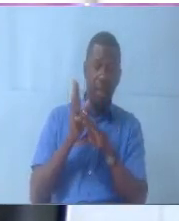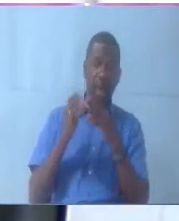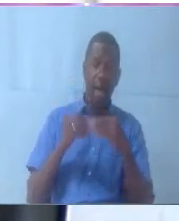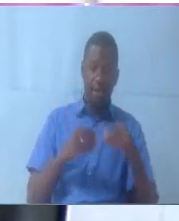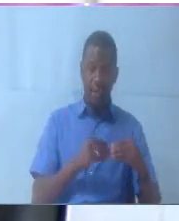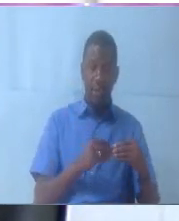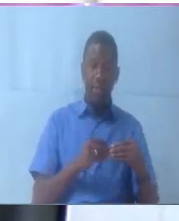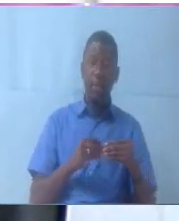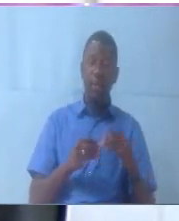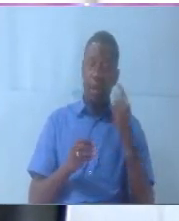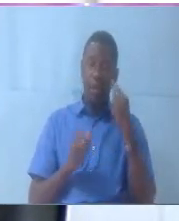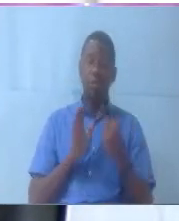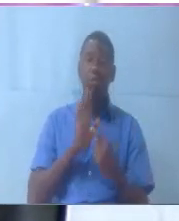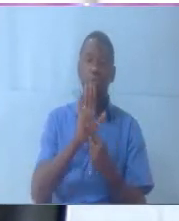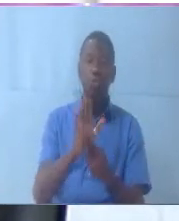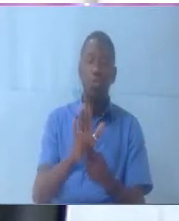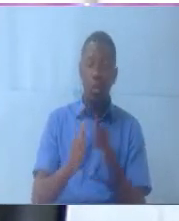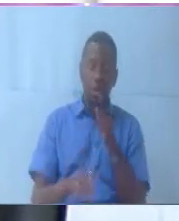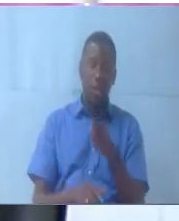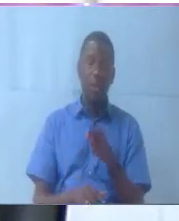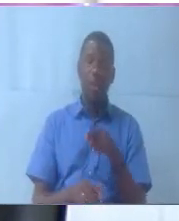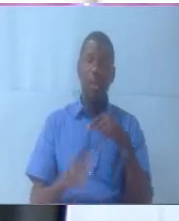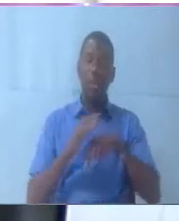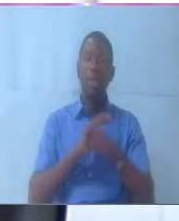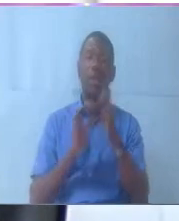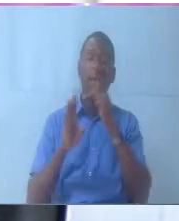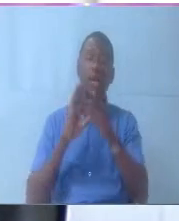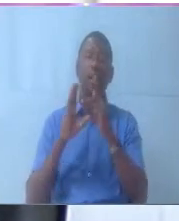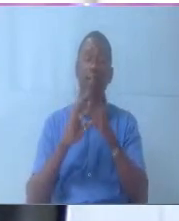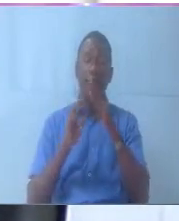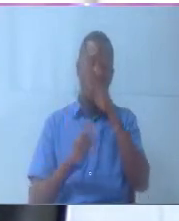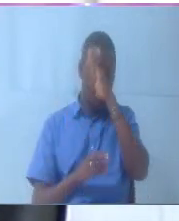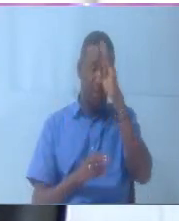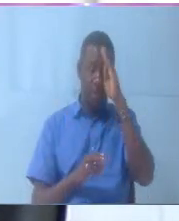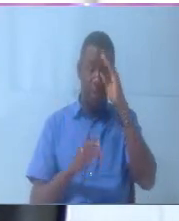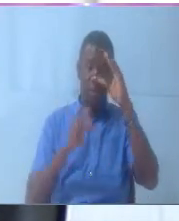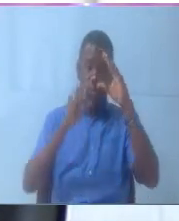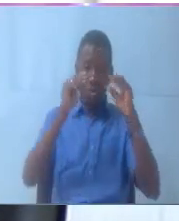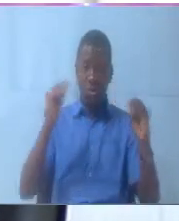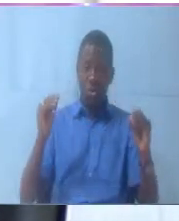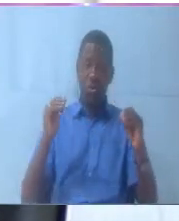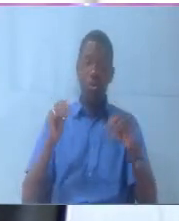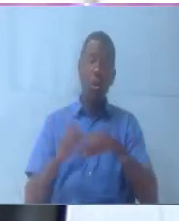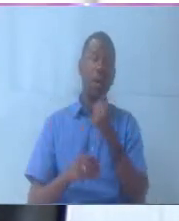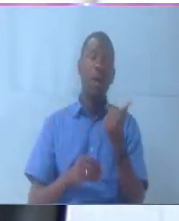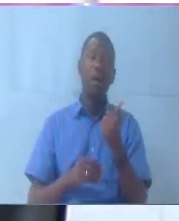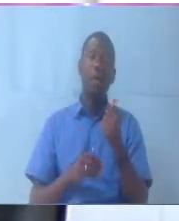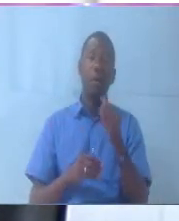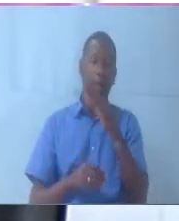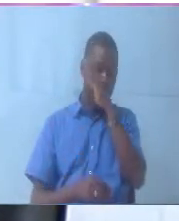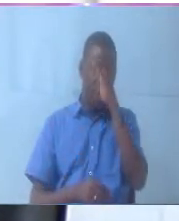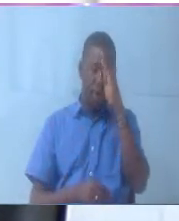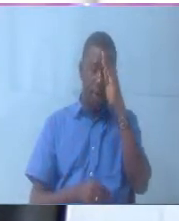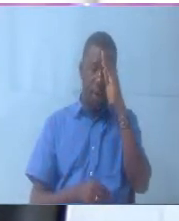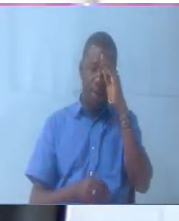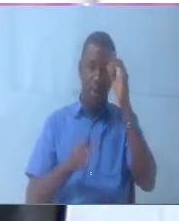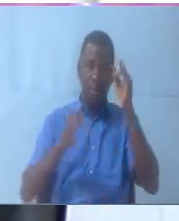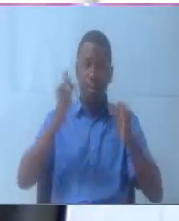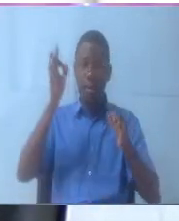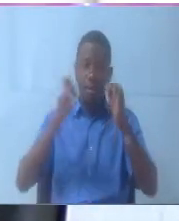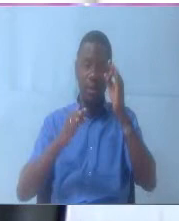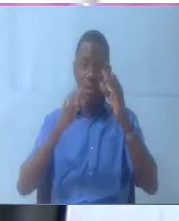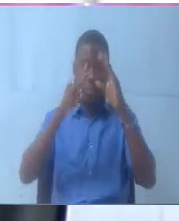nyina yitandiko Kanifing Magistrates Court kanifing magistrate court and the Birkama Magistrates Court anim birkama magistrate court shall cease to